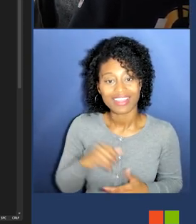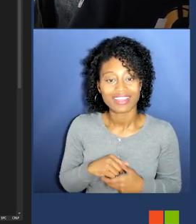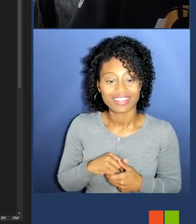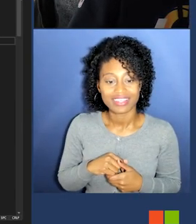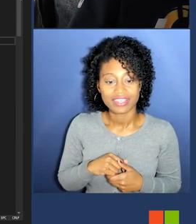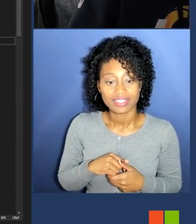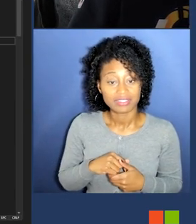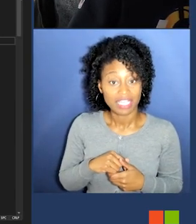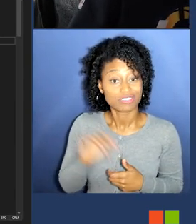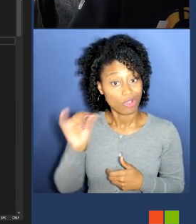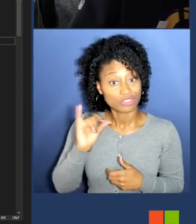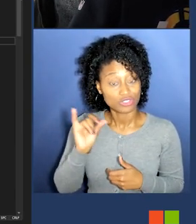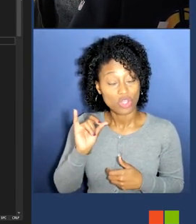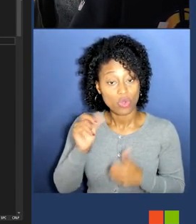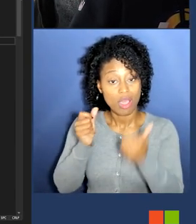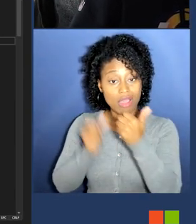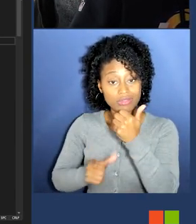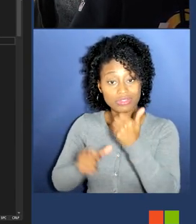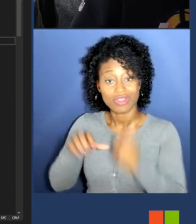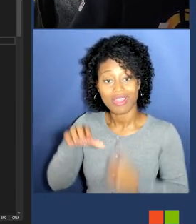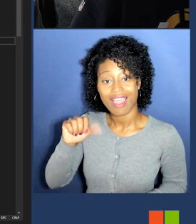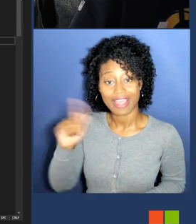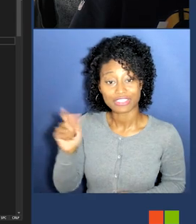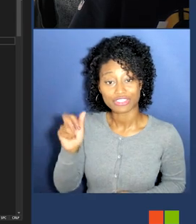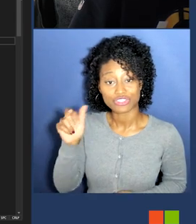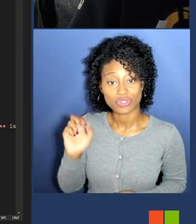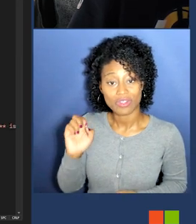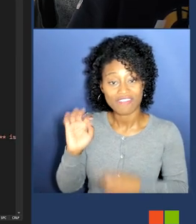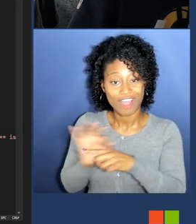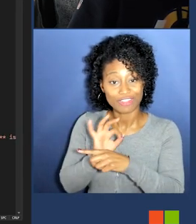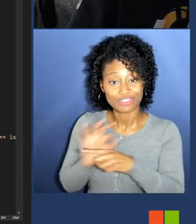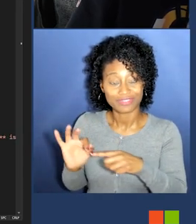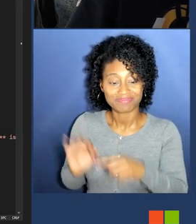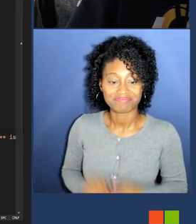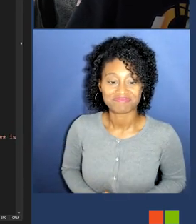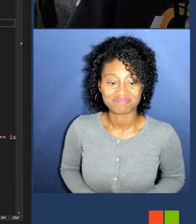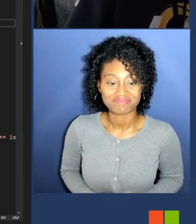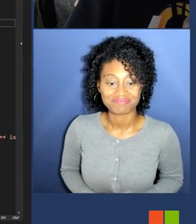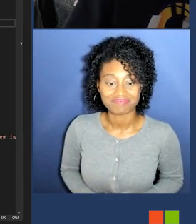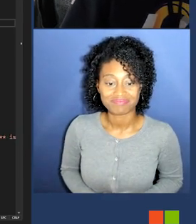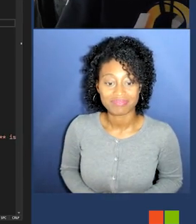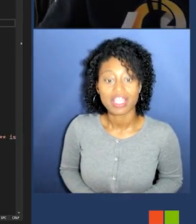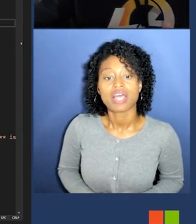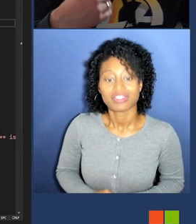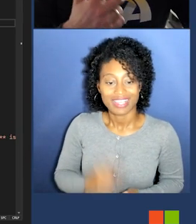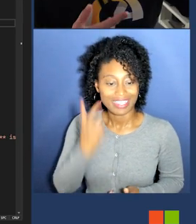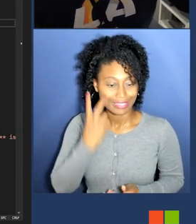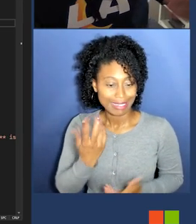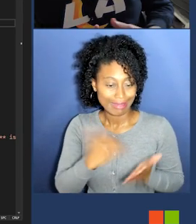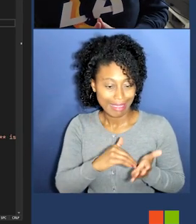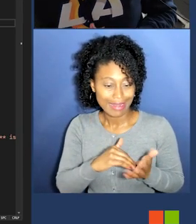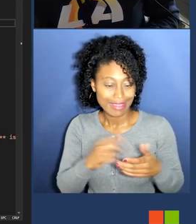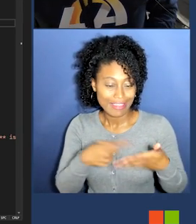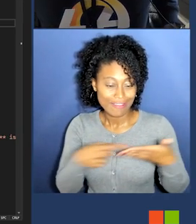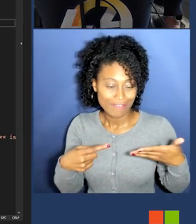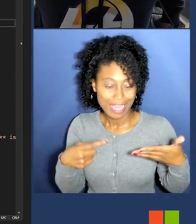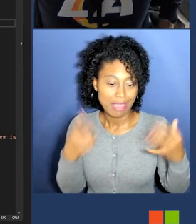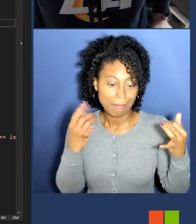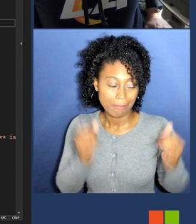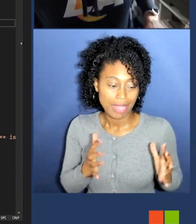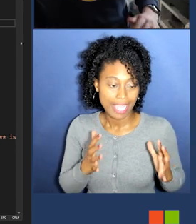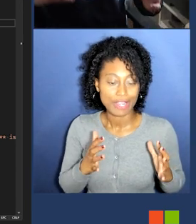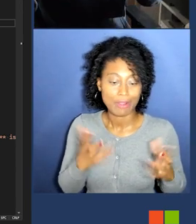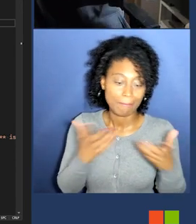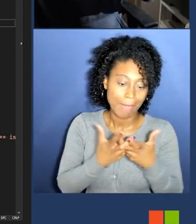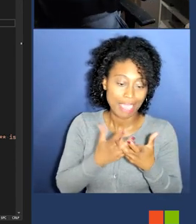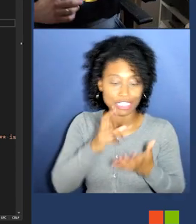is a function as well. I'm sorry. Wrong click. Get player match history. We could have put this into the same function app, but